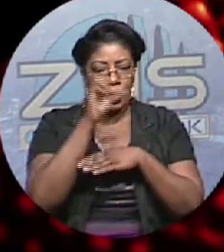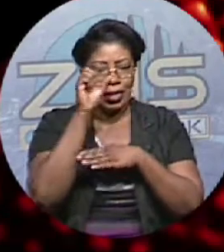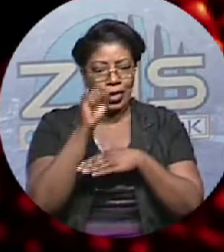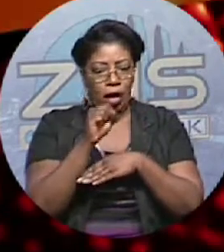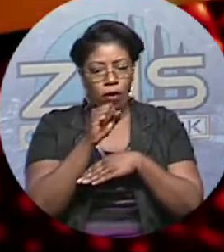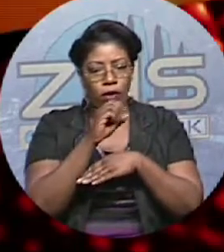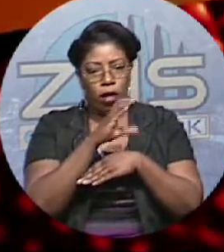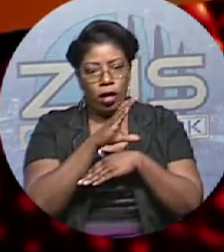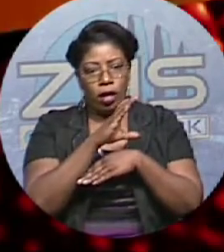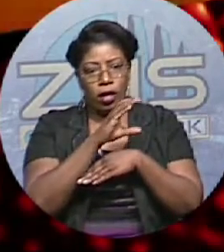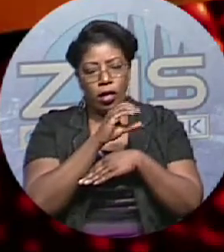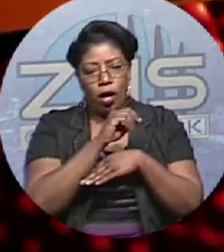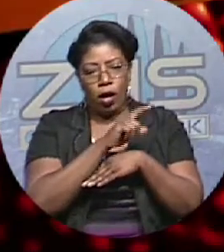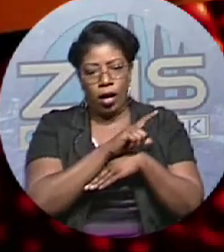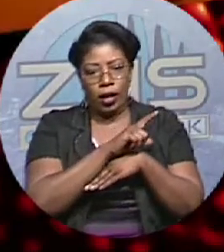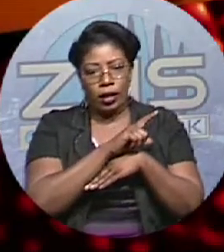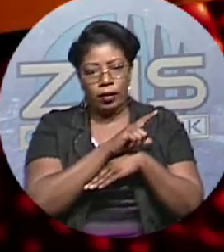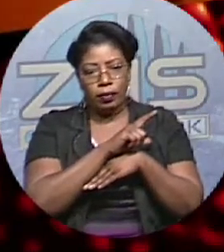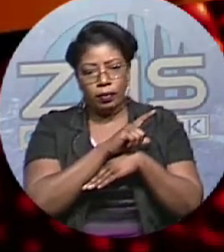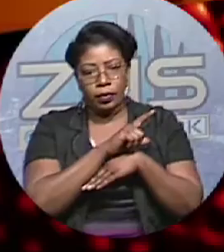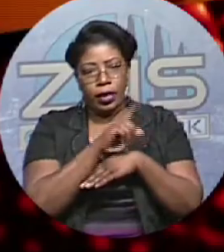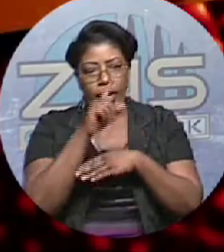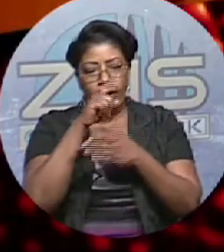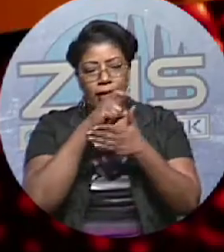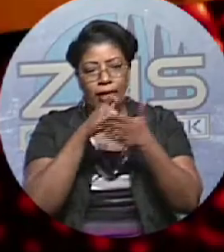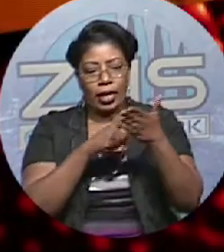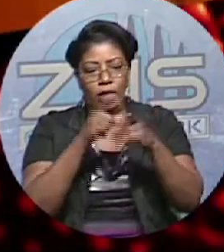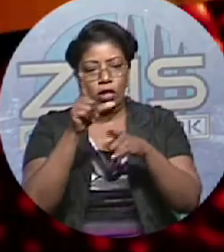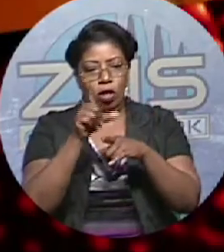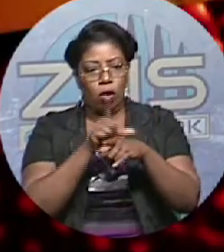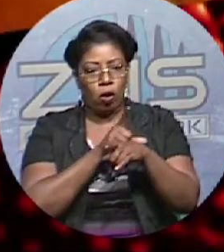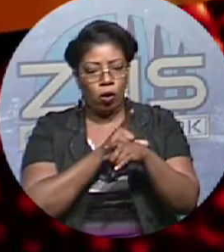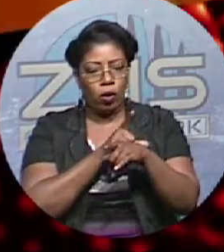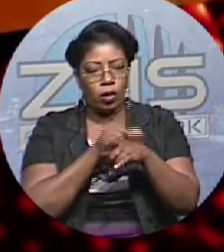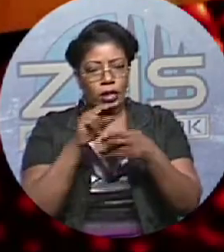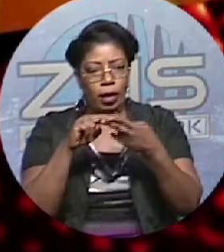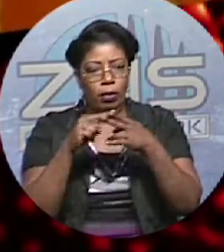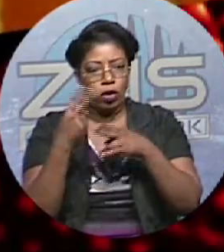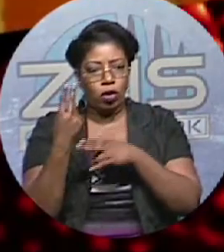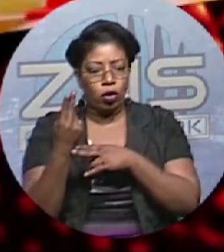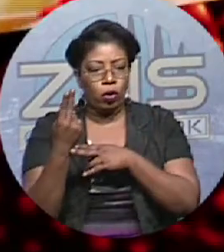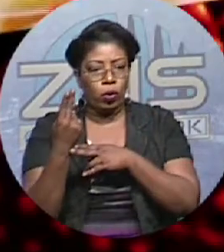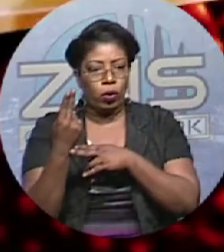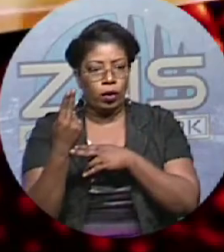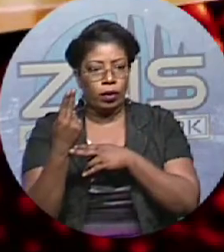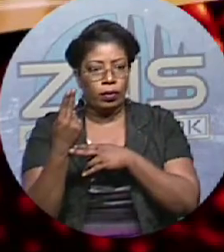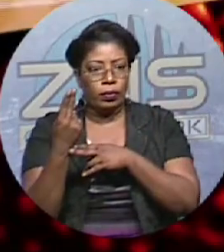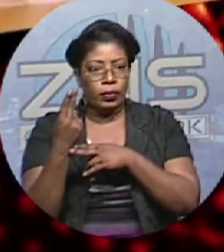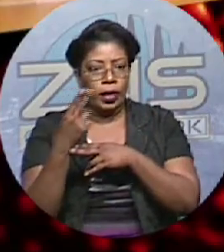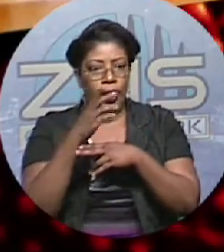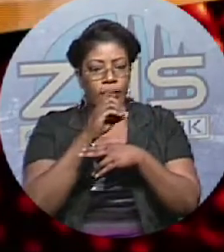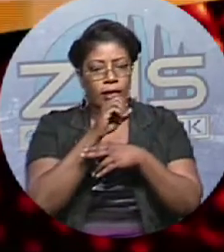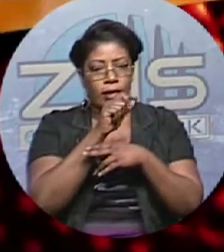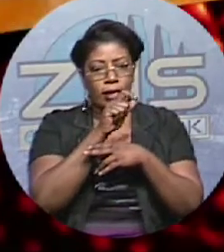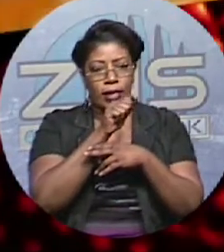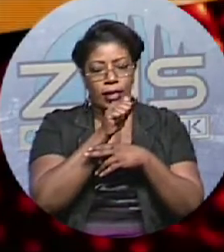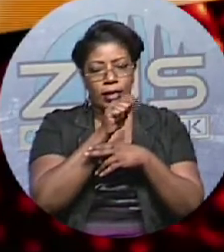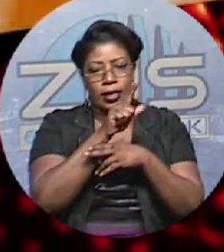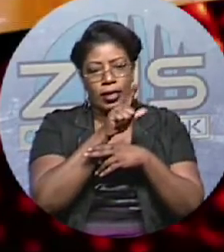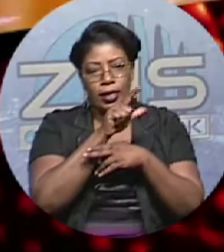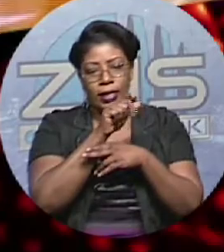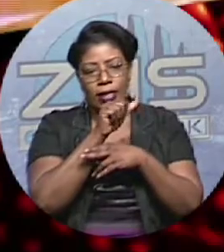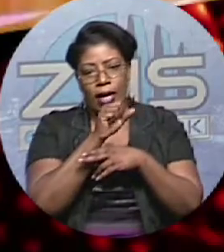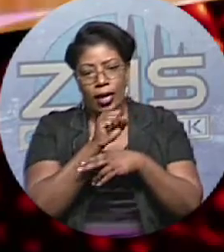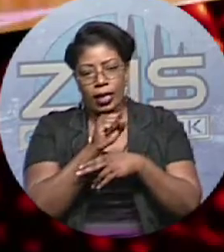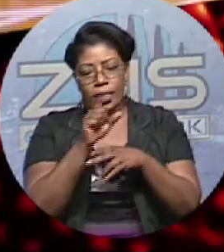Carolina. LaShawn Higgs and Texas Longhorns are seeded number 2 in the Dallas region and have the comfort of playing their first